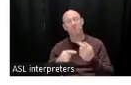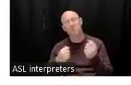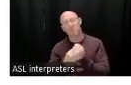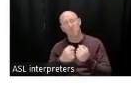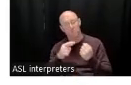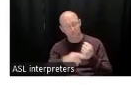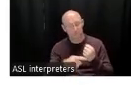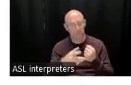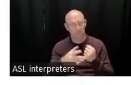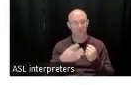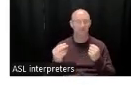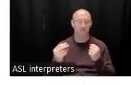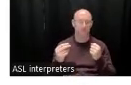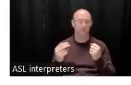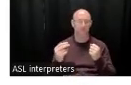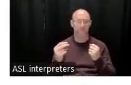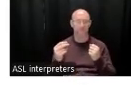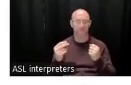and